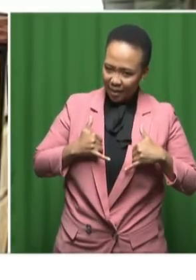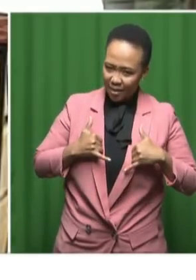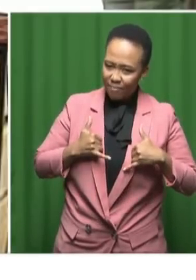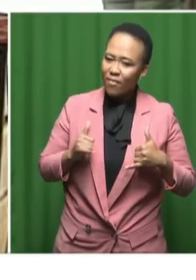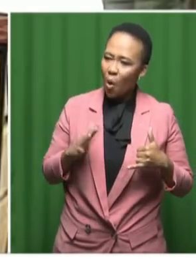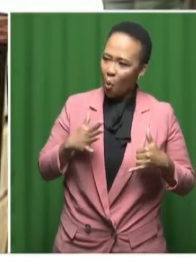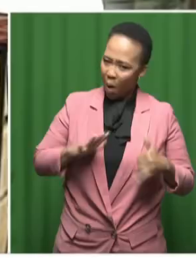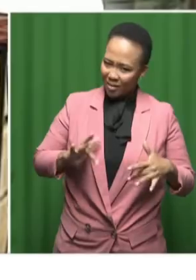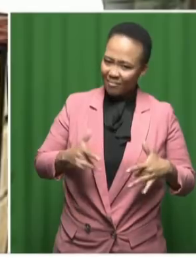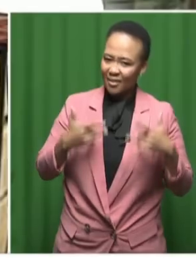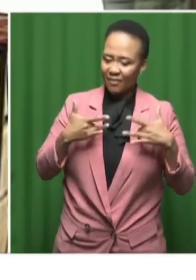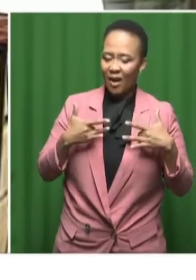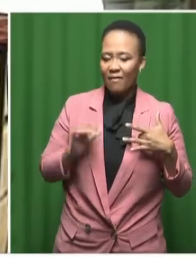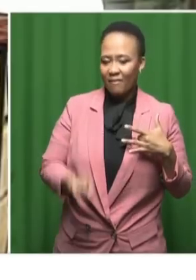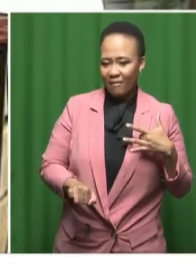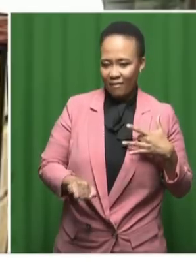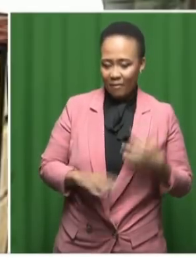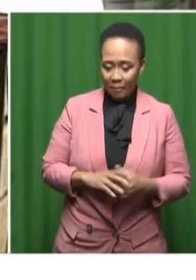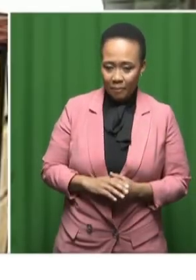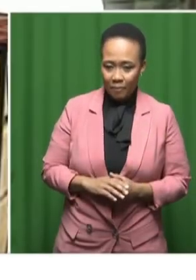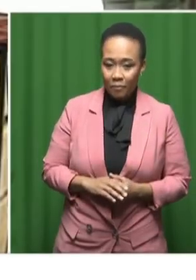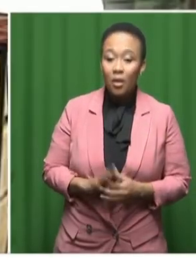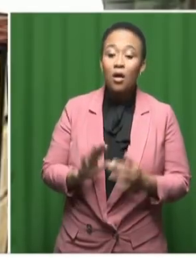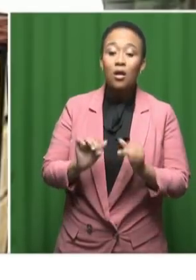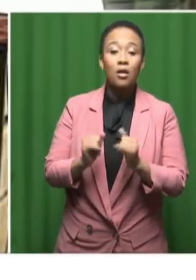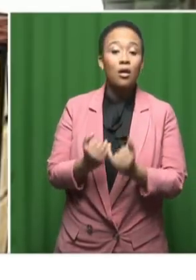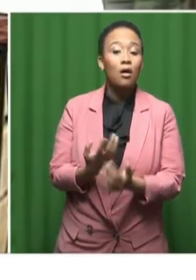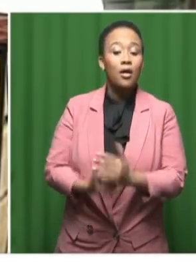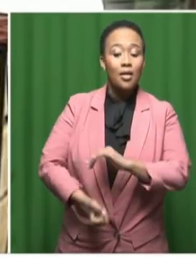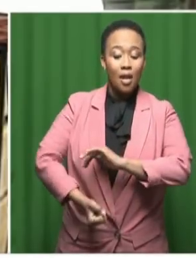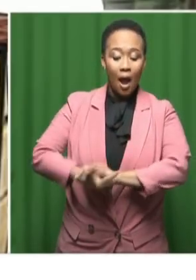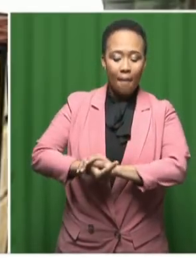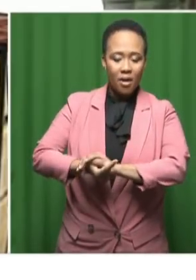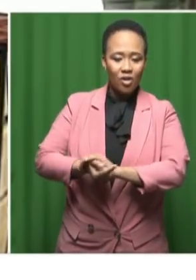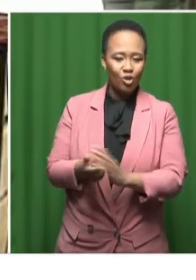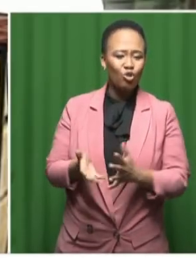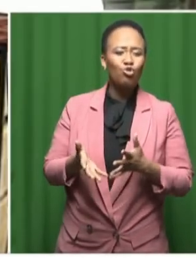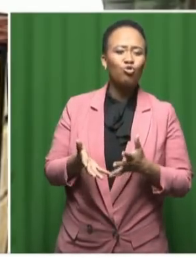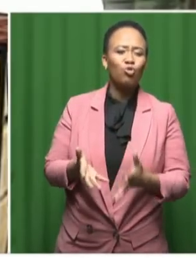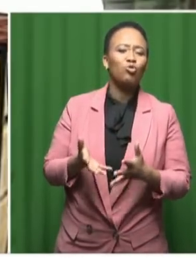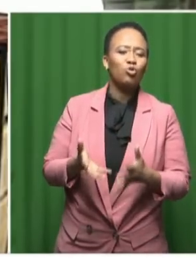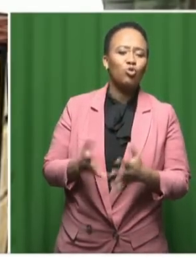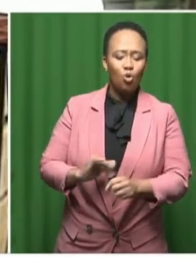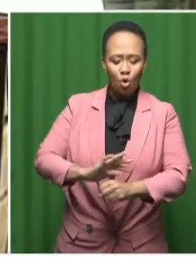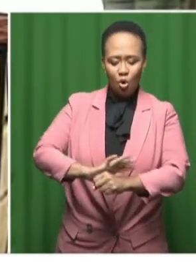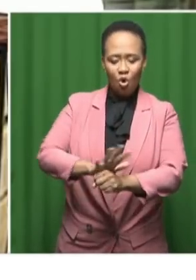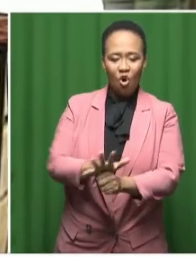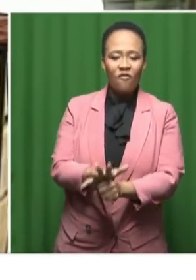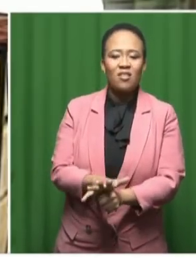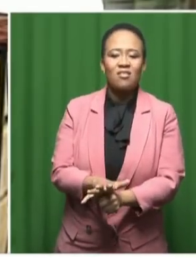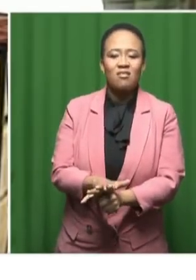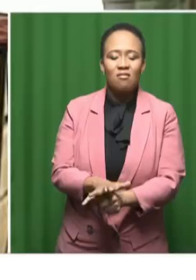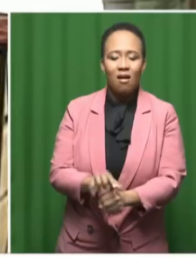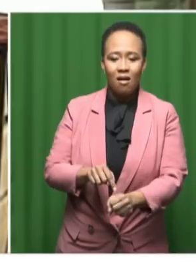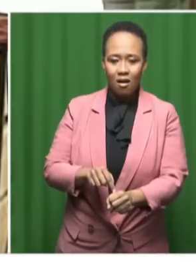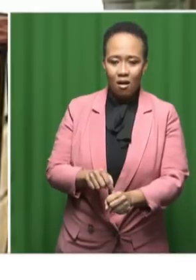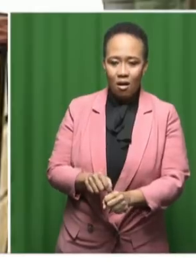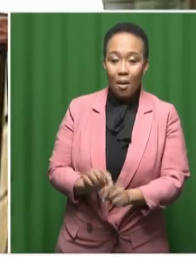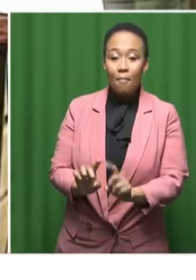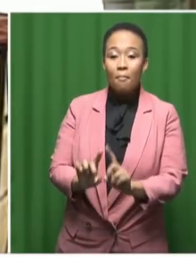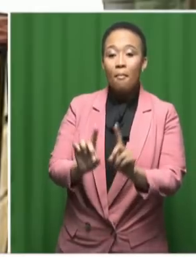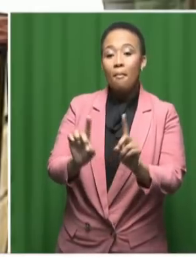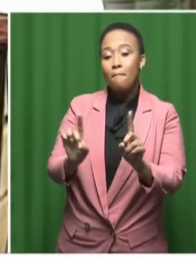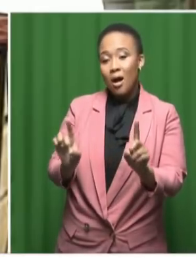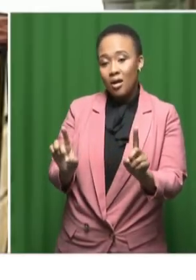bodies. And that is what is happening at this moment with COVID-19. But the important part is it's no longer